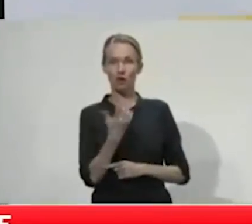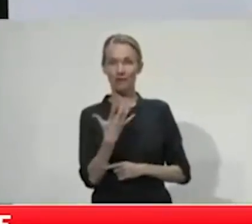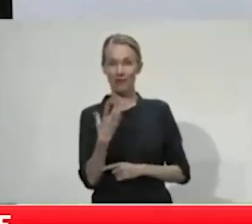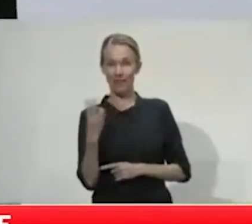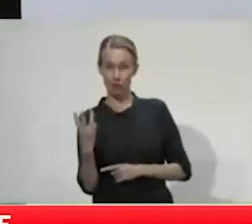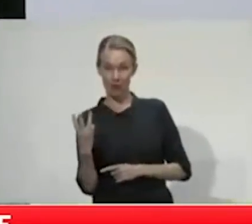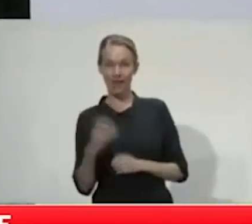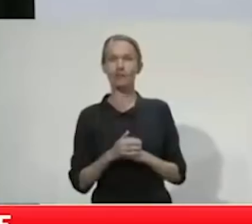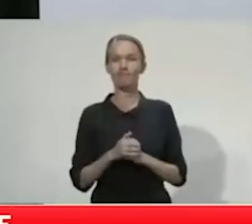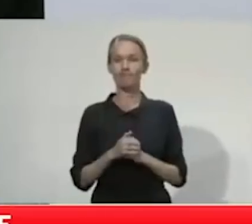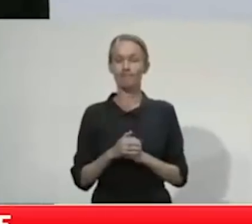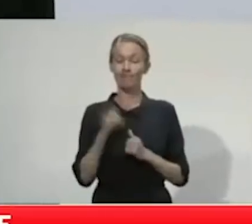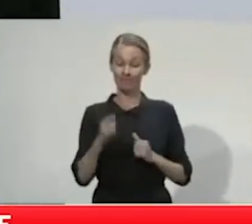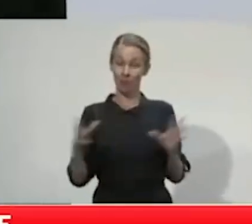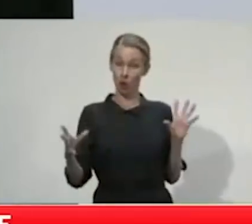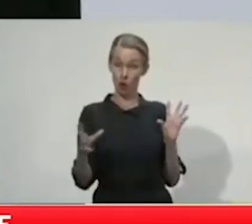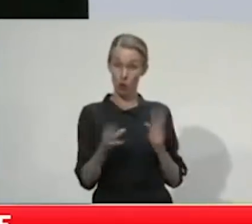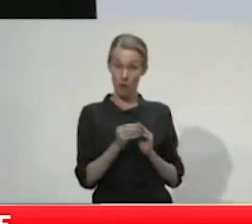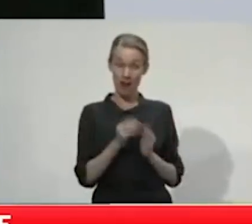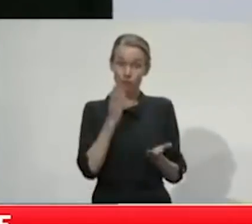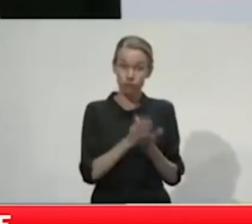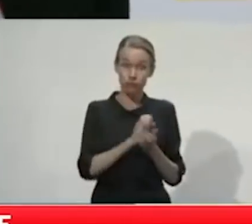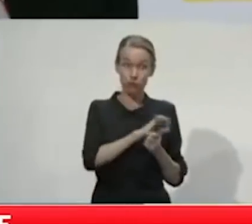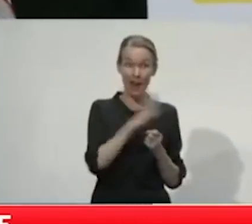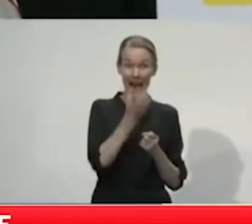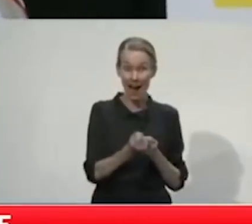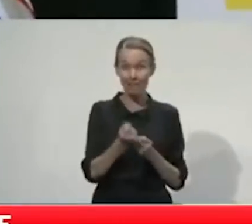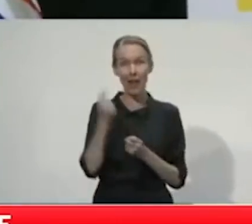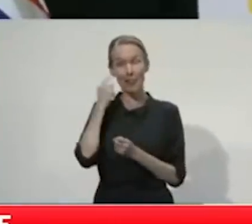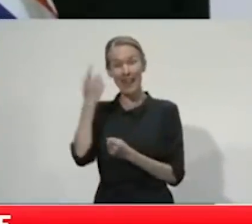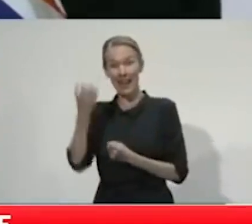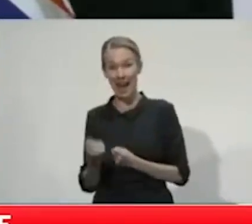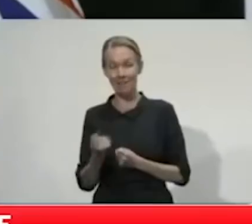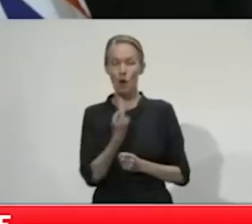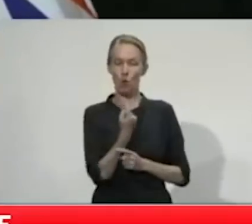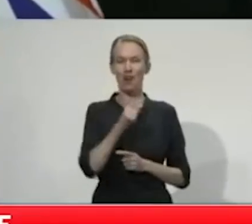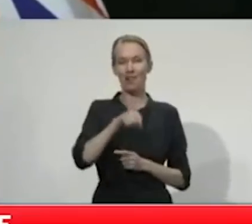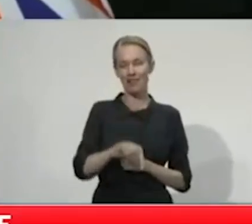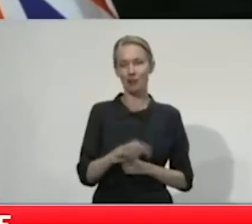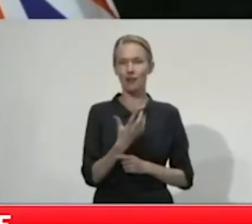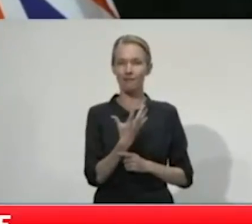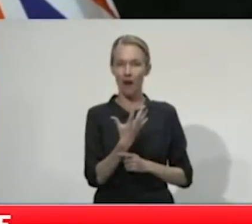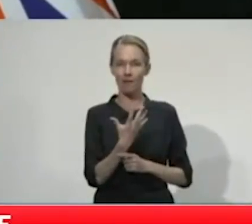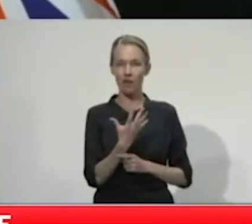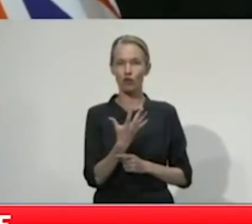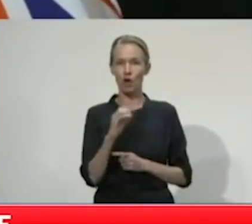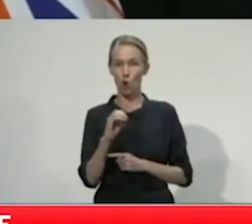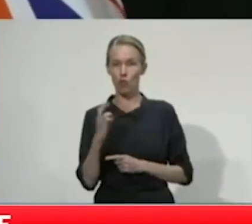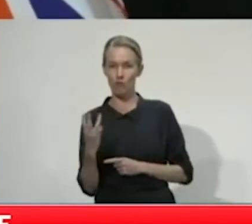1,153, and our combined total of confirmed and probable cases remains at